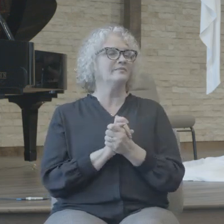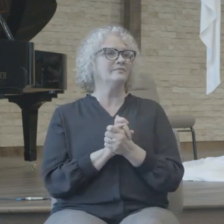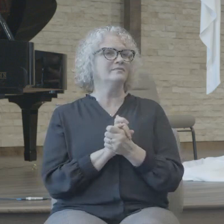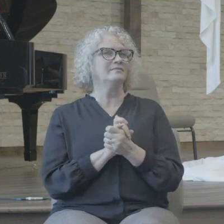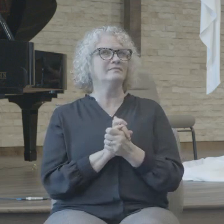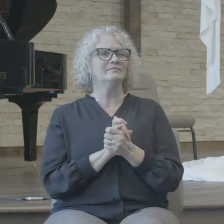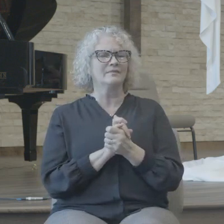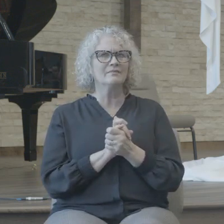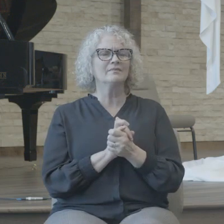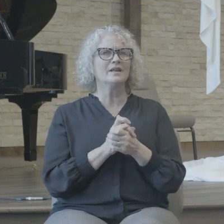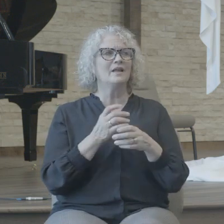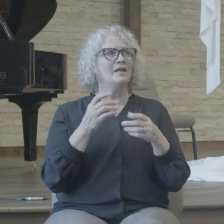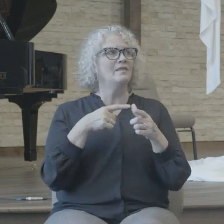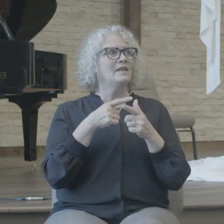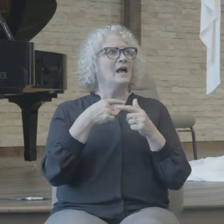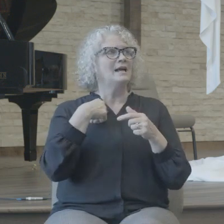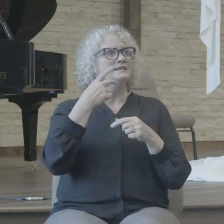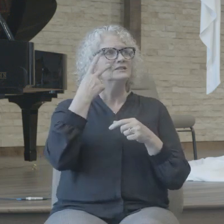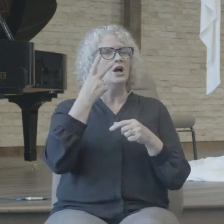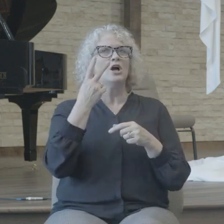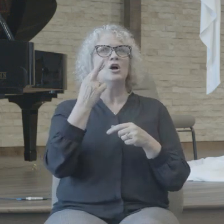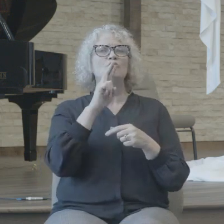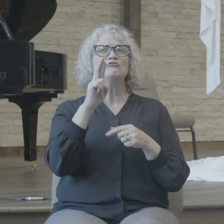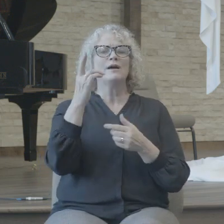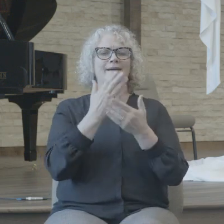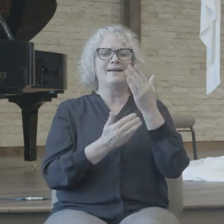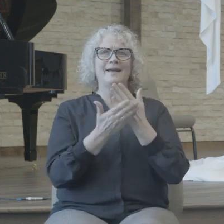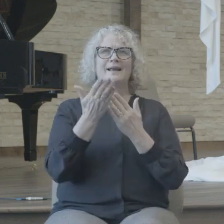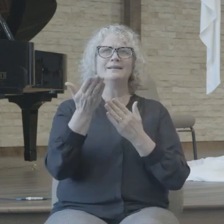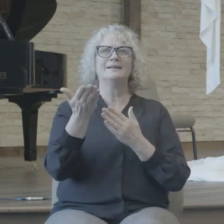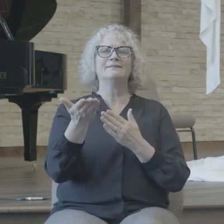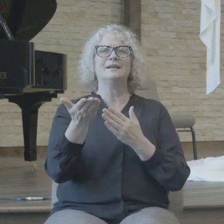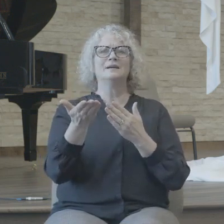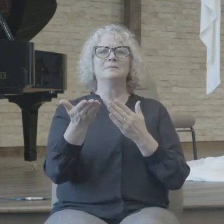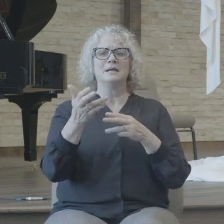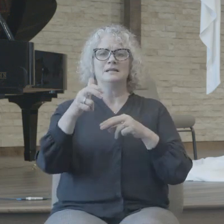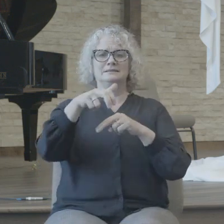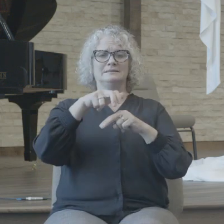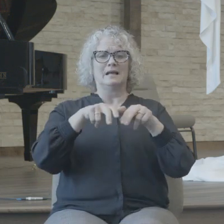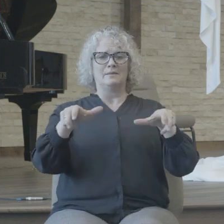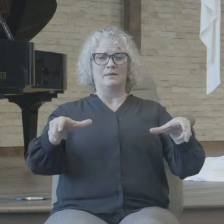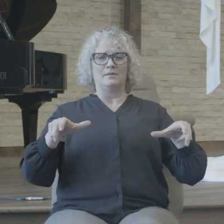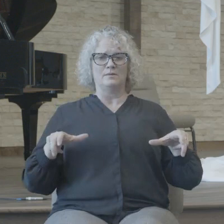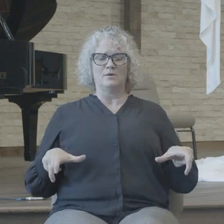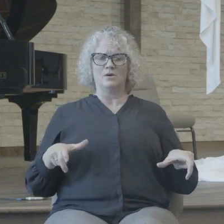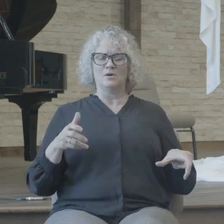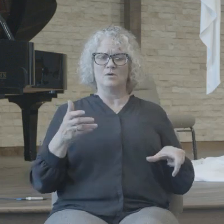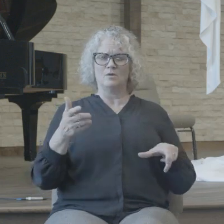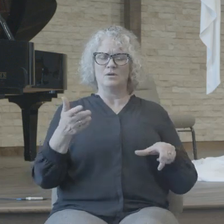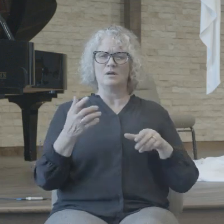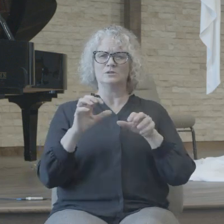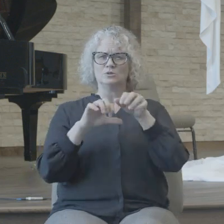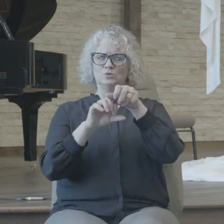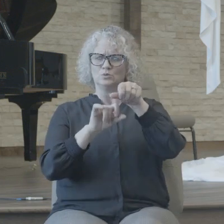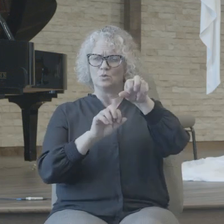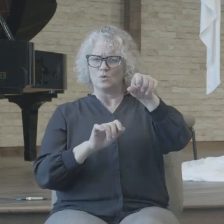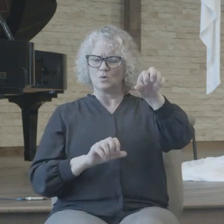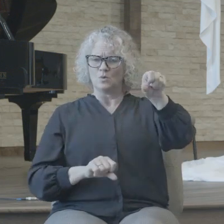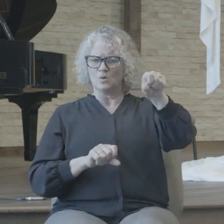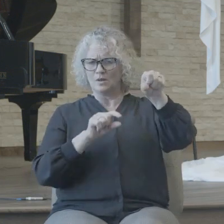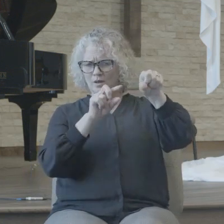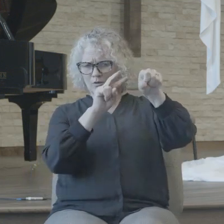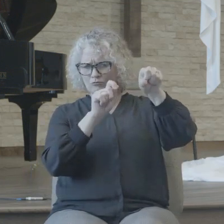"Then I saw in the right hand of him who sat on the throne a scroll with writing on both sides